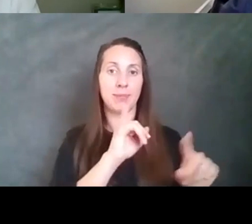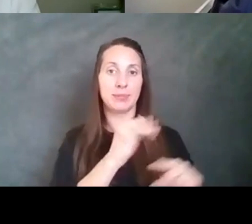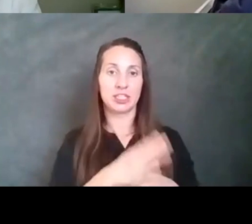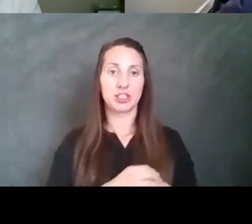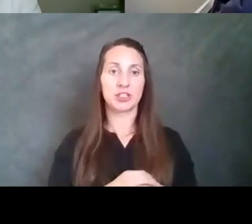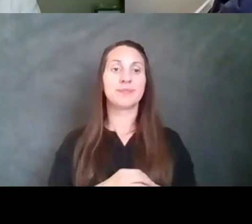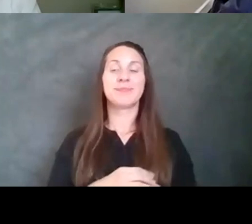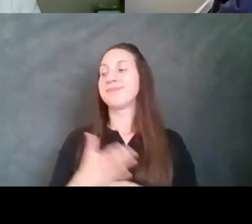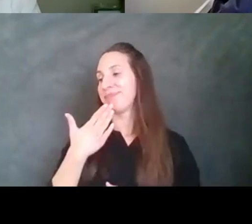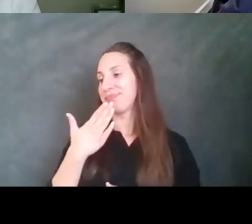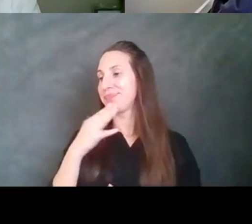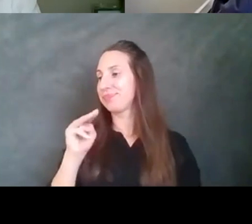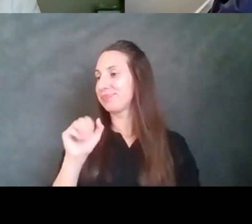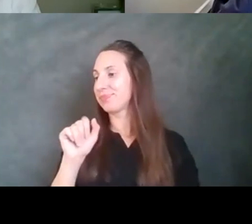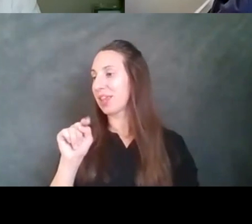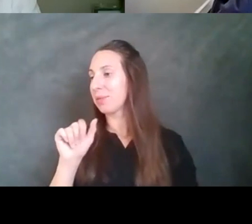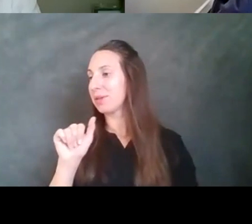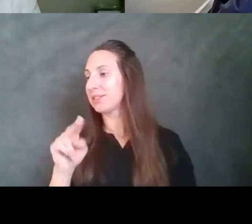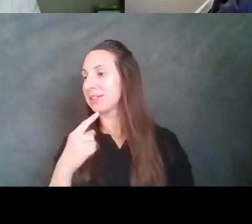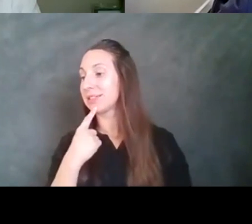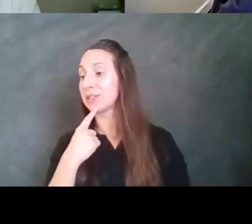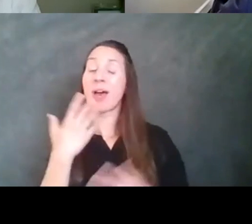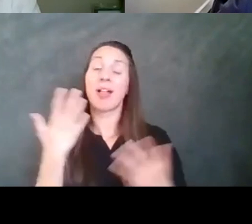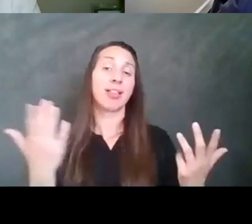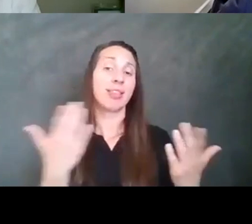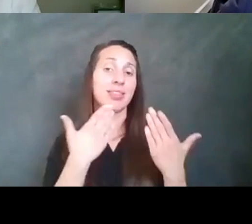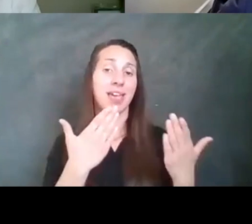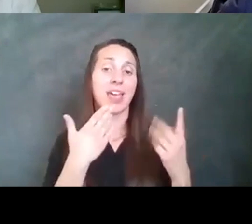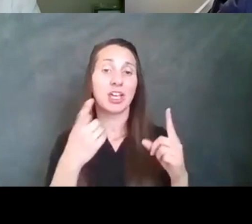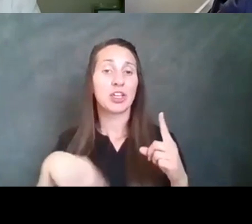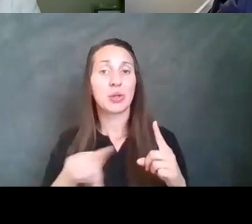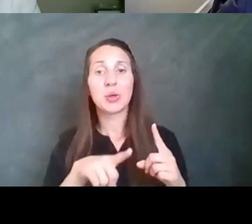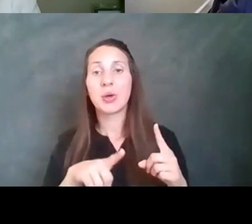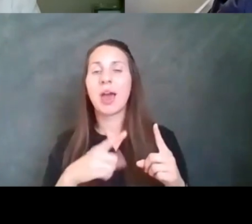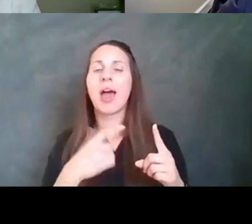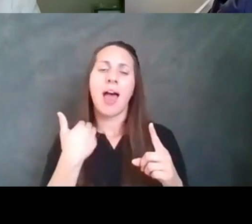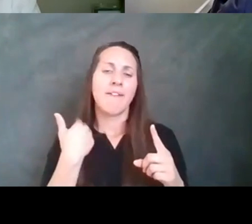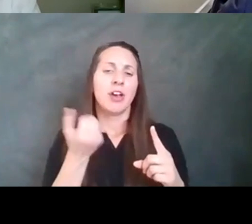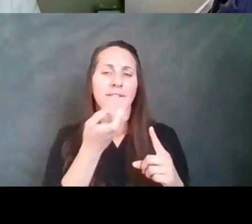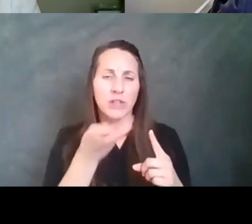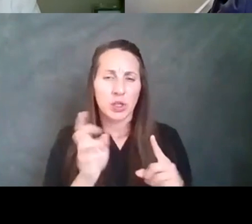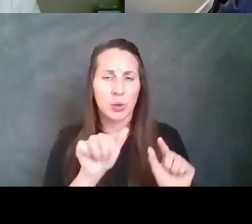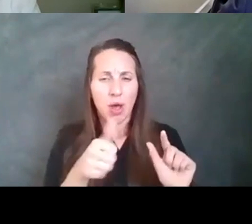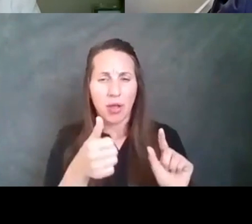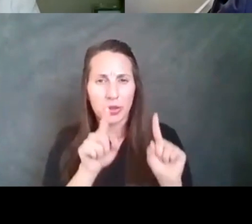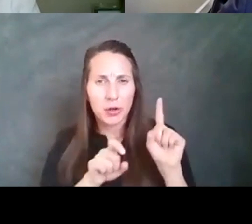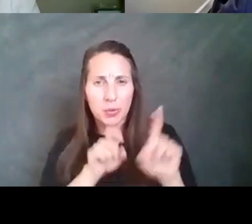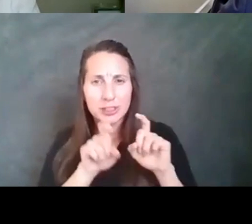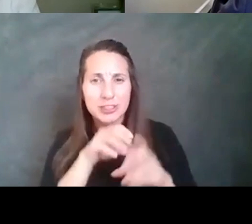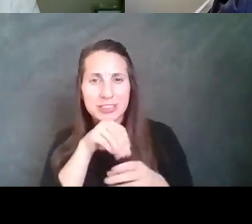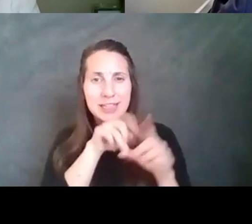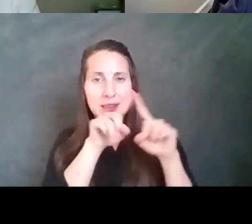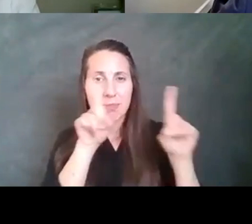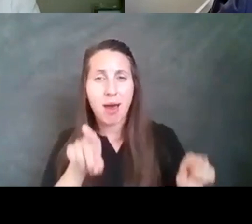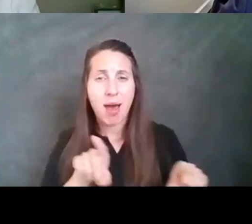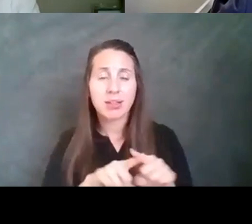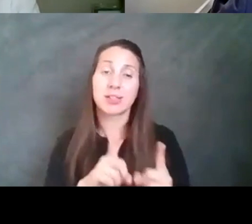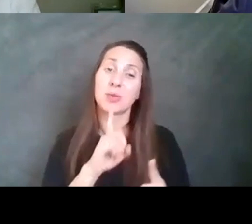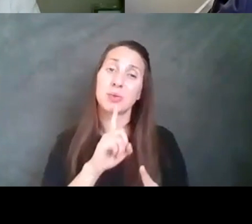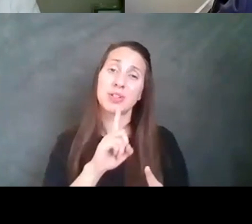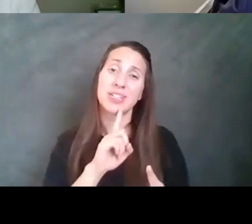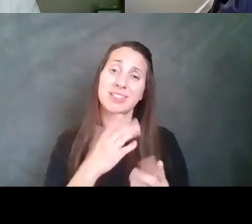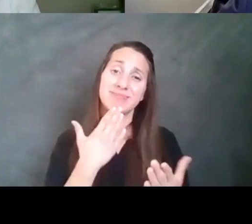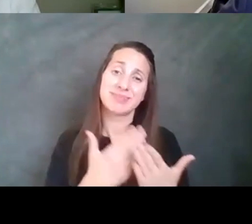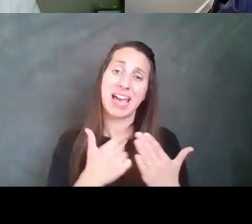to begin to bring it to a close. There are a few other questions in the question box that are really, I encourage